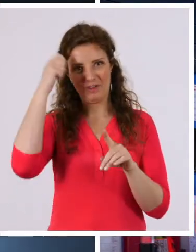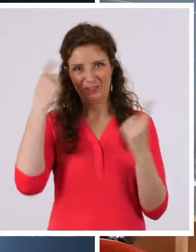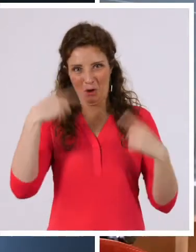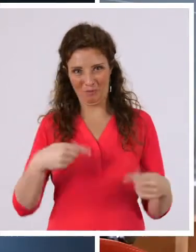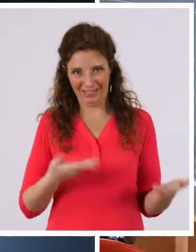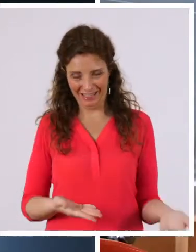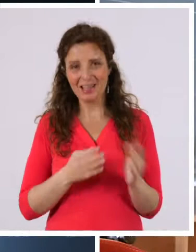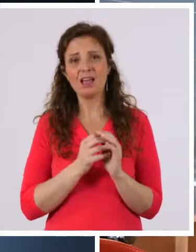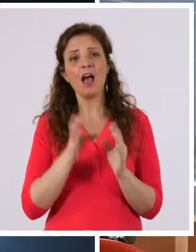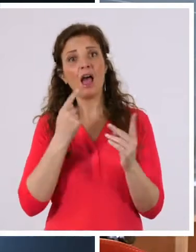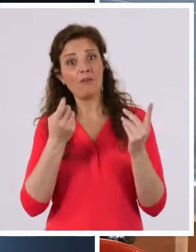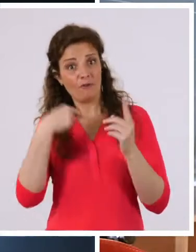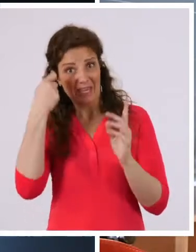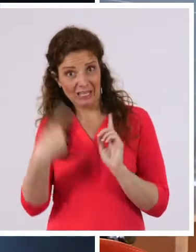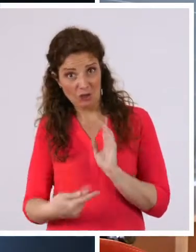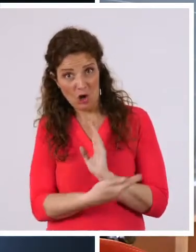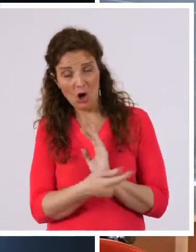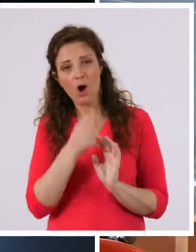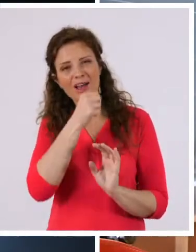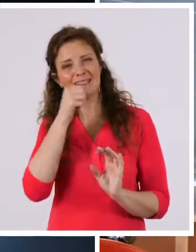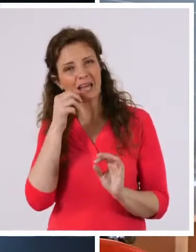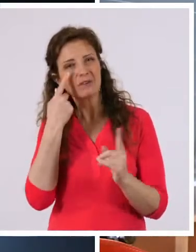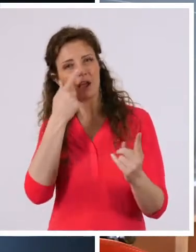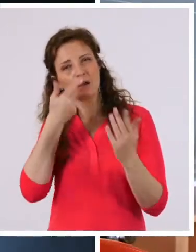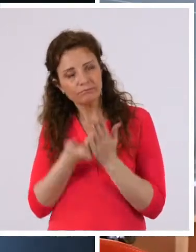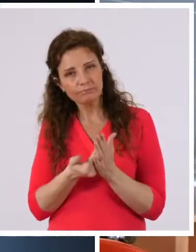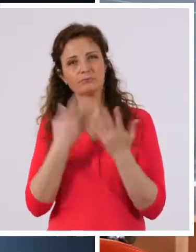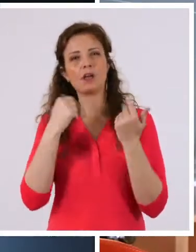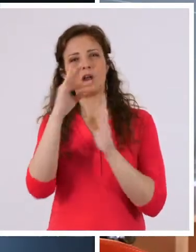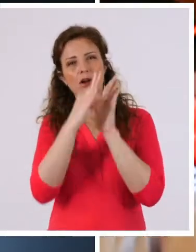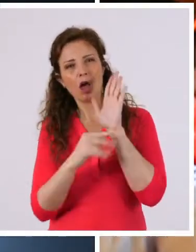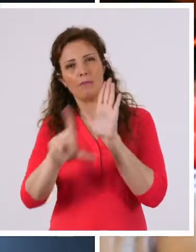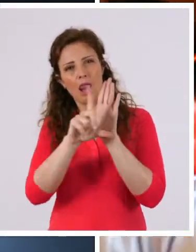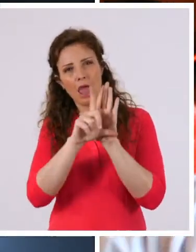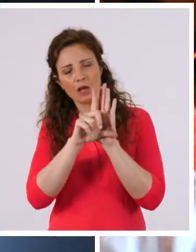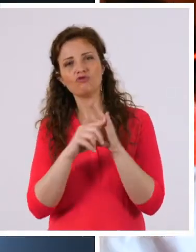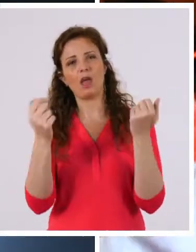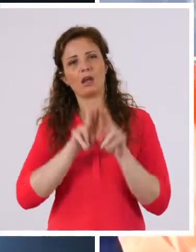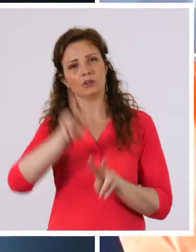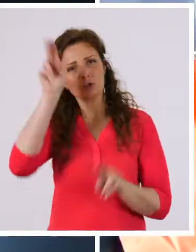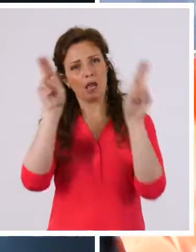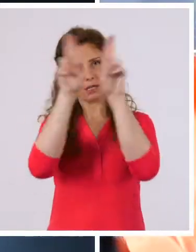with the national and international laws and regulations in force regarding safety and